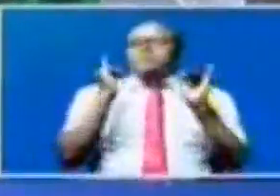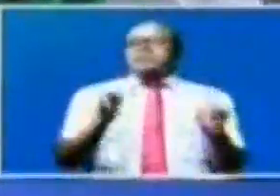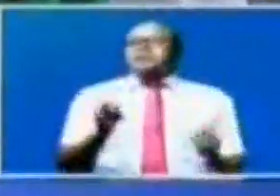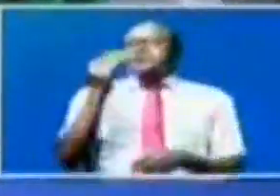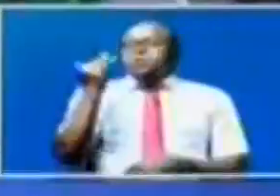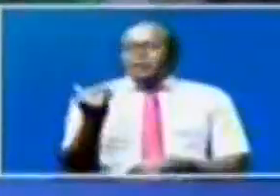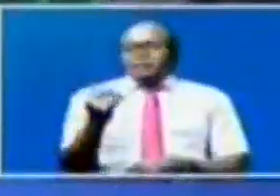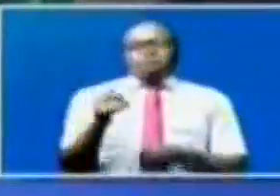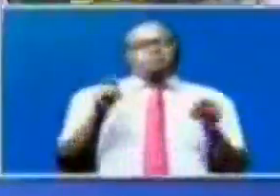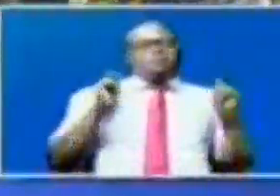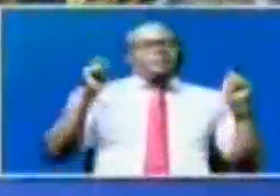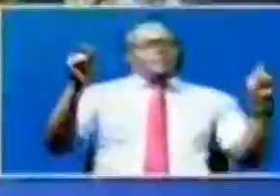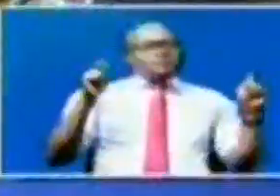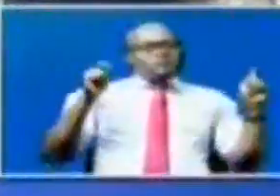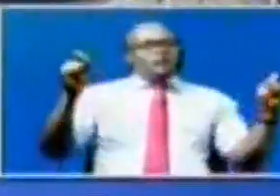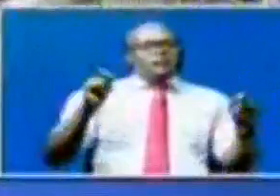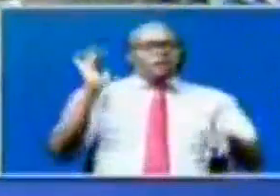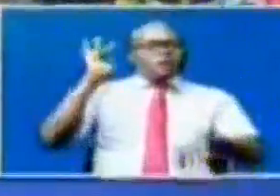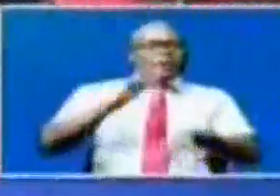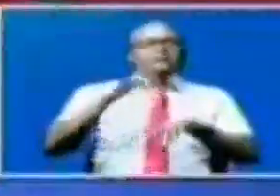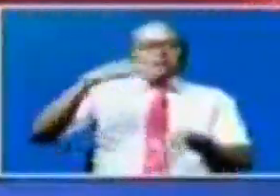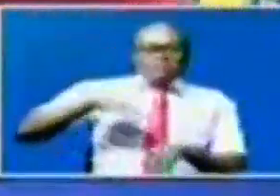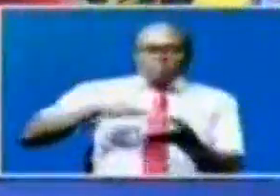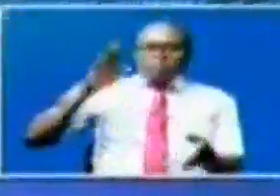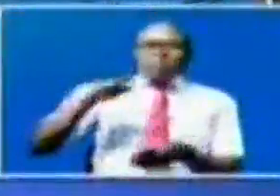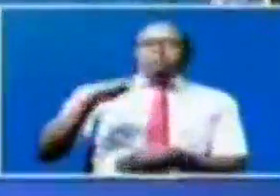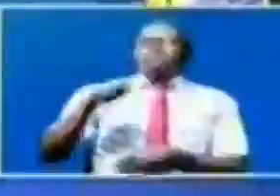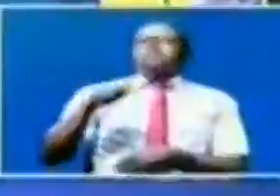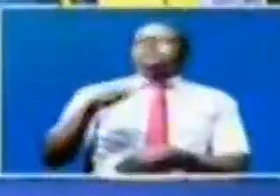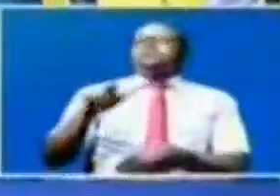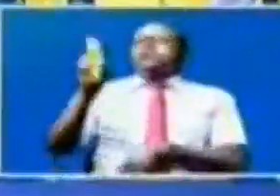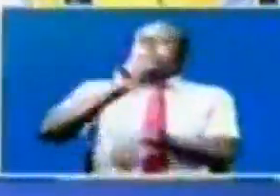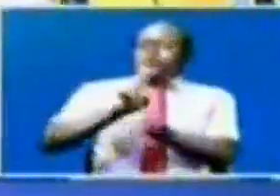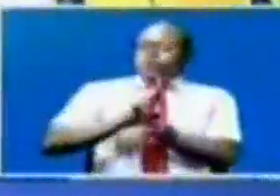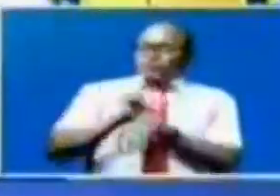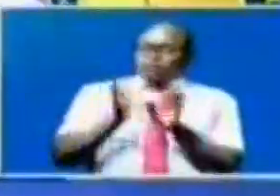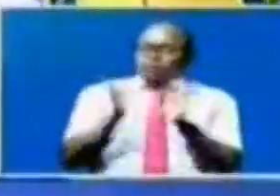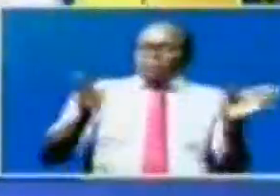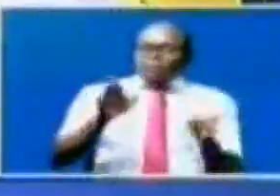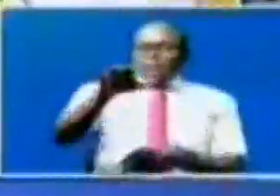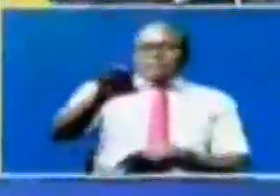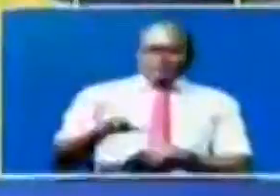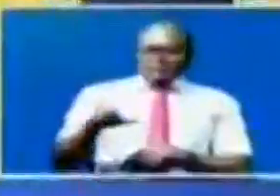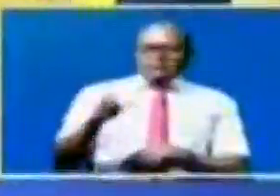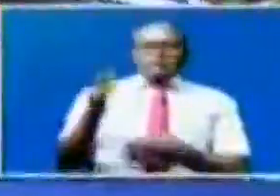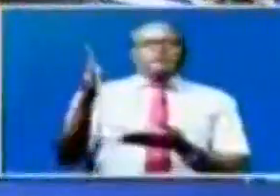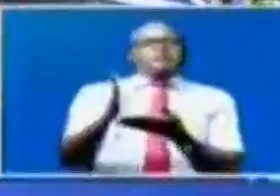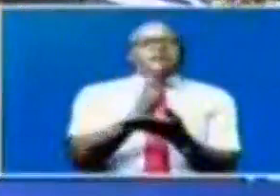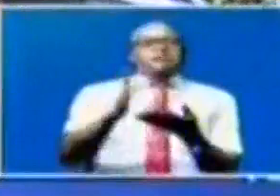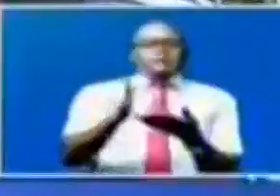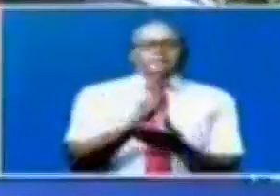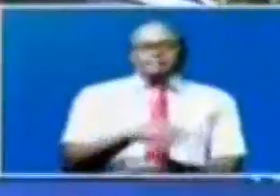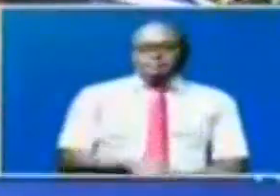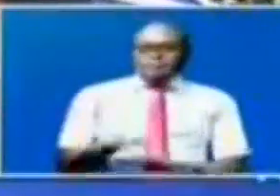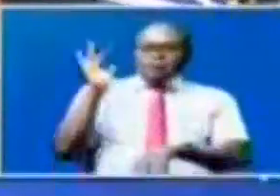looming strike is likely to affect thousands of commuters who depend on the public service sector. So it had